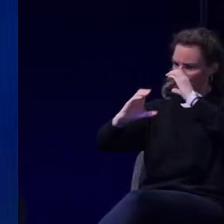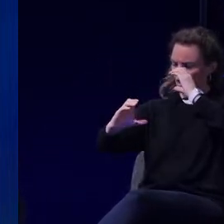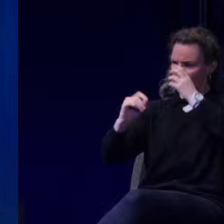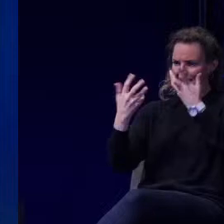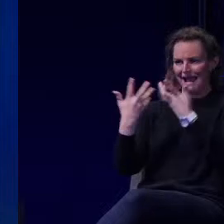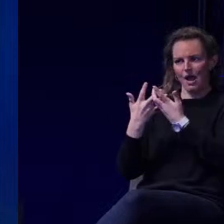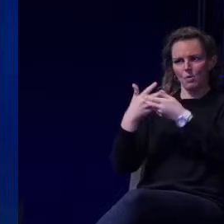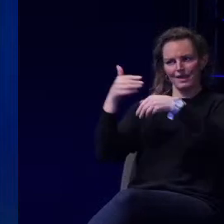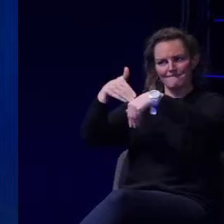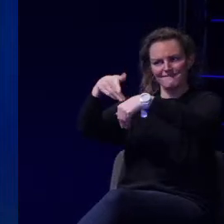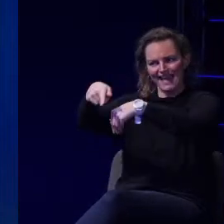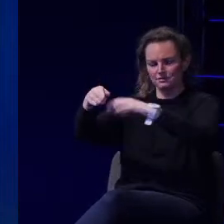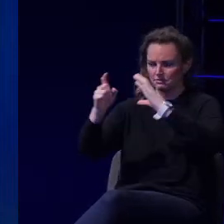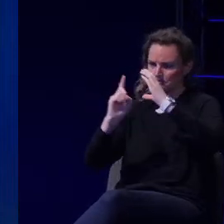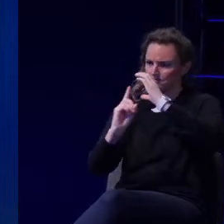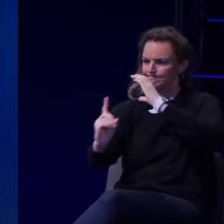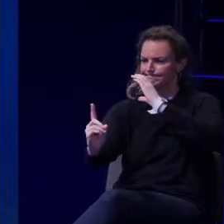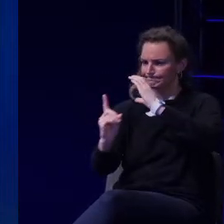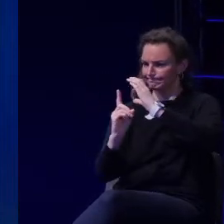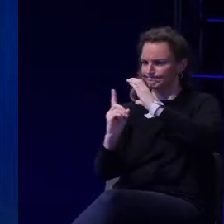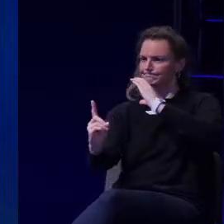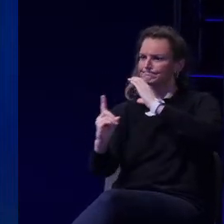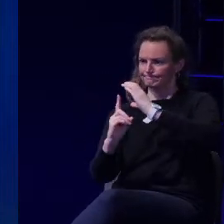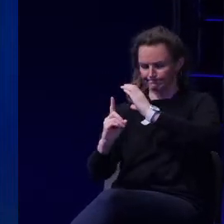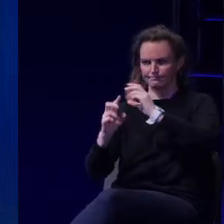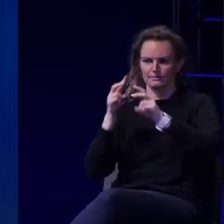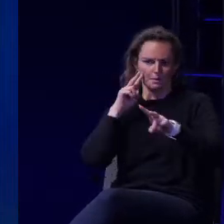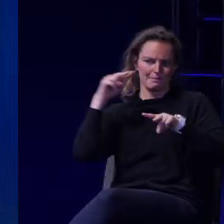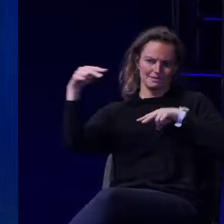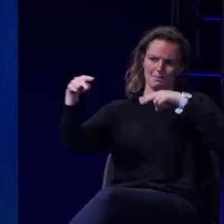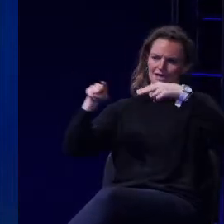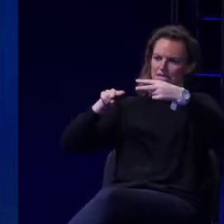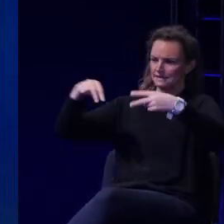subject that you're filming. So it was kind of a philosophy